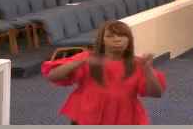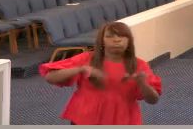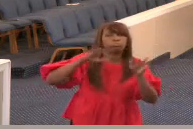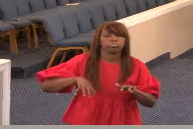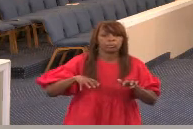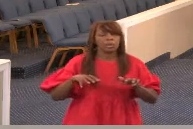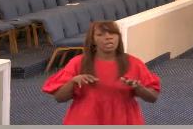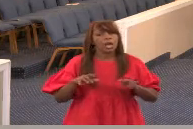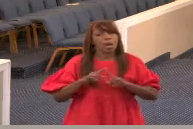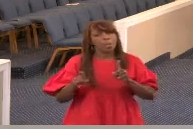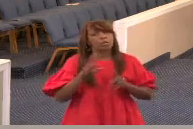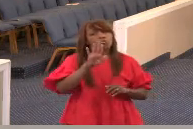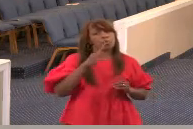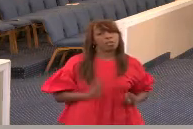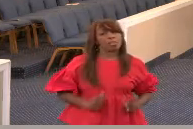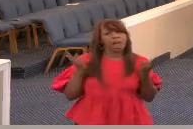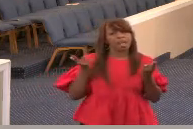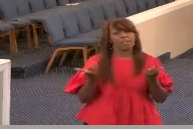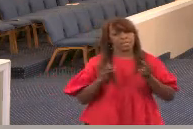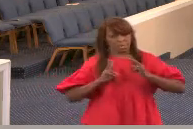I mean, when you reflect on your own life,